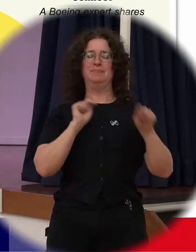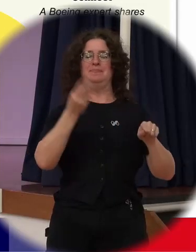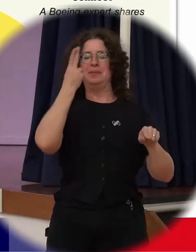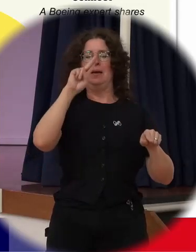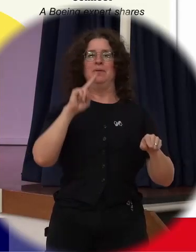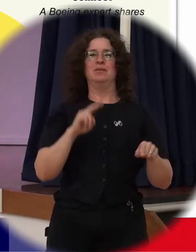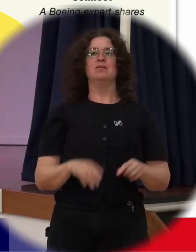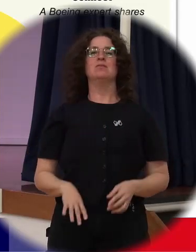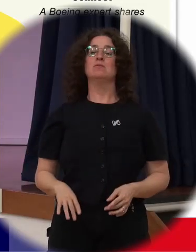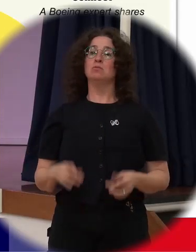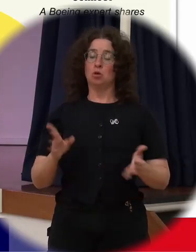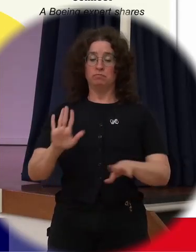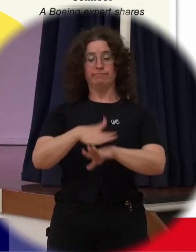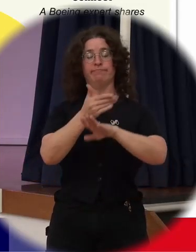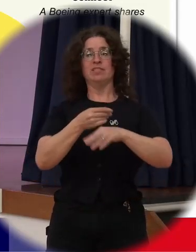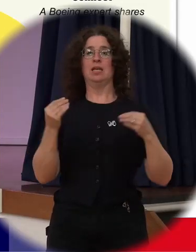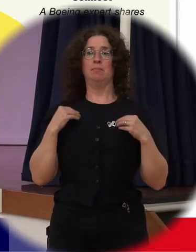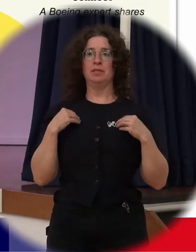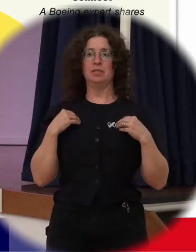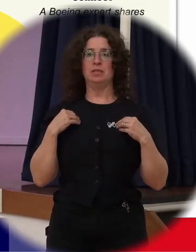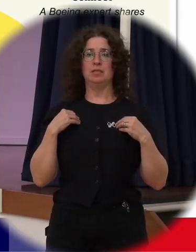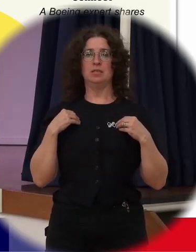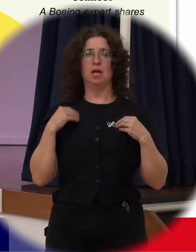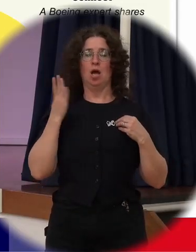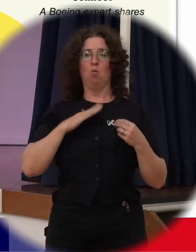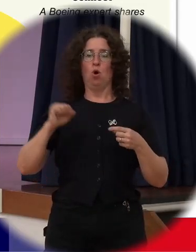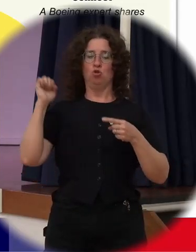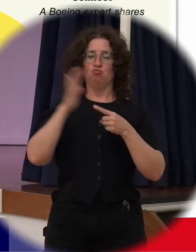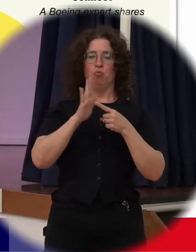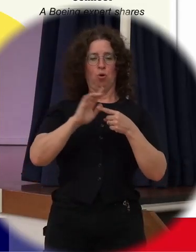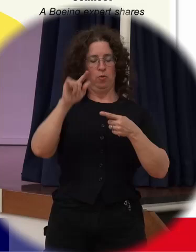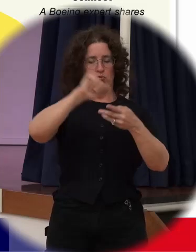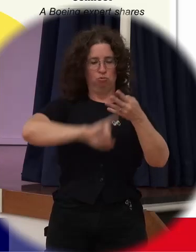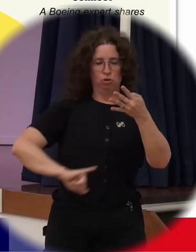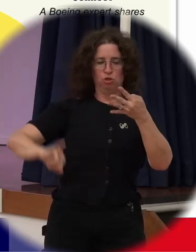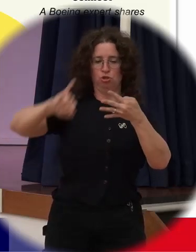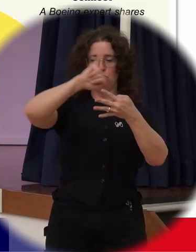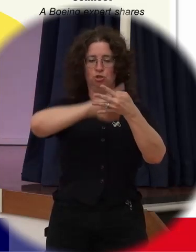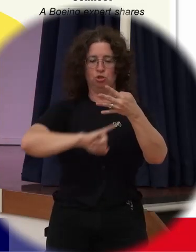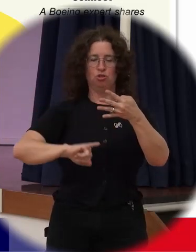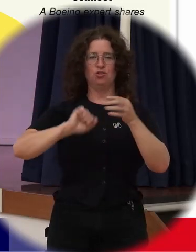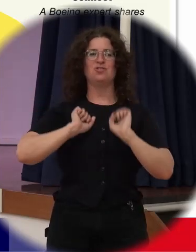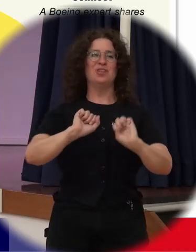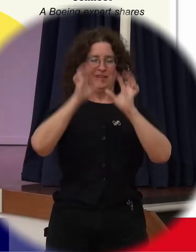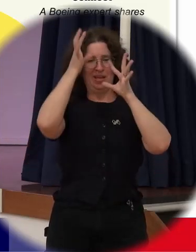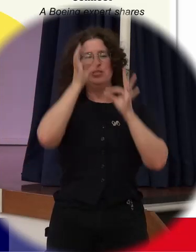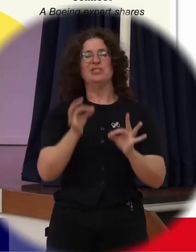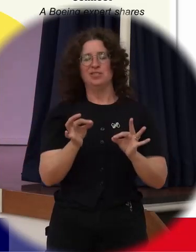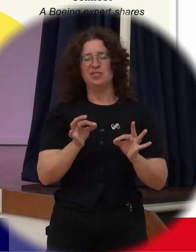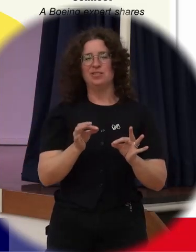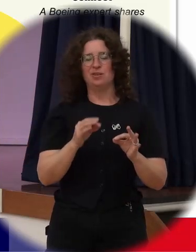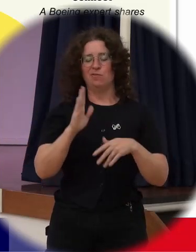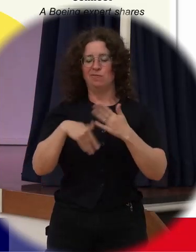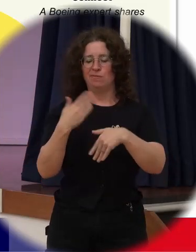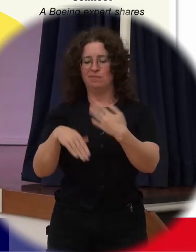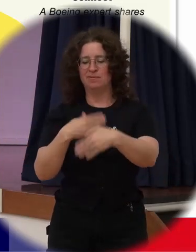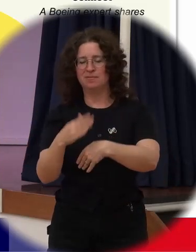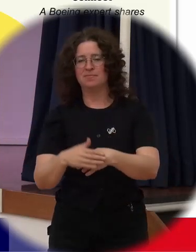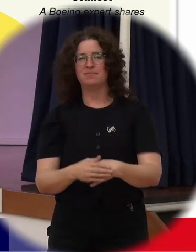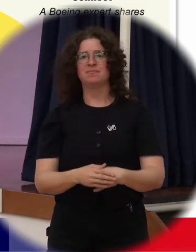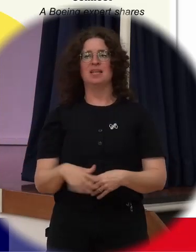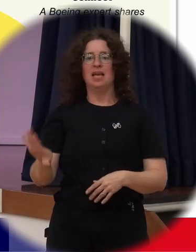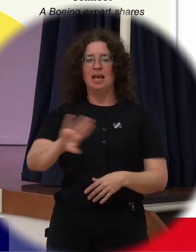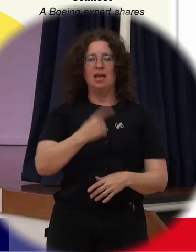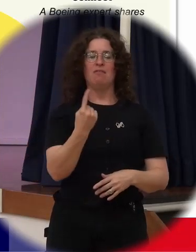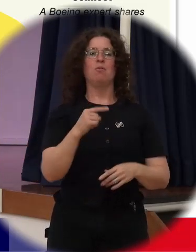start off by creating their companies and deciding what they want to prioritize, and that actually impacts all the decisions that are made as they move forward. Everyone actually